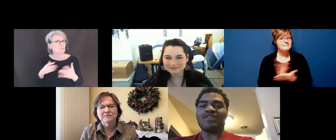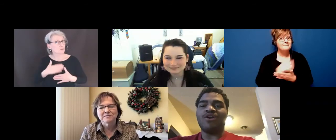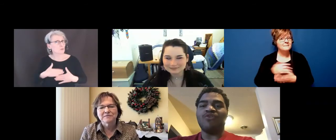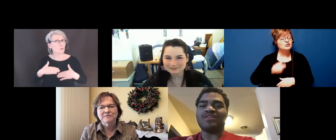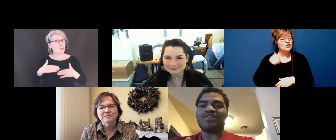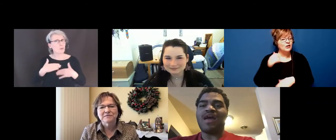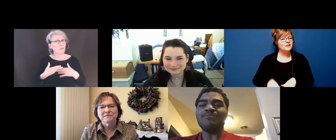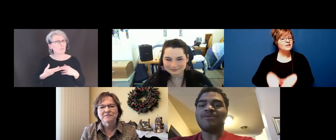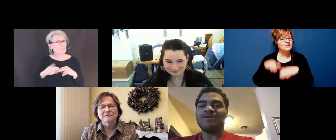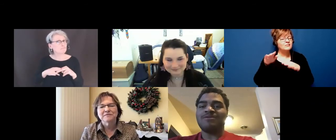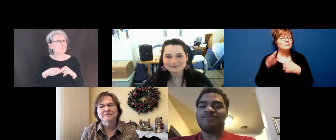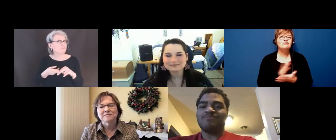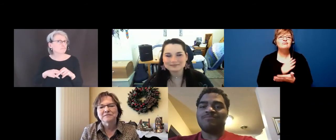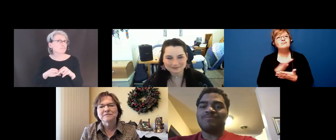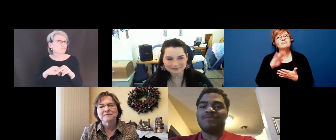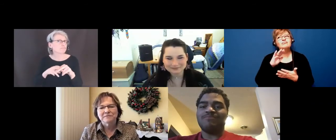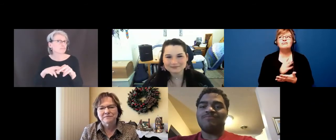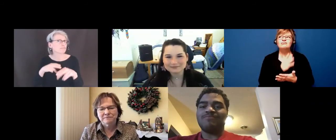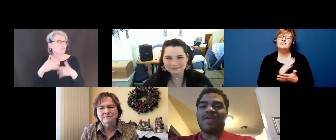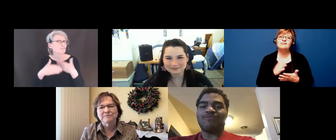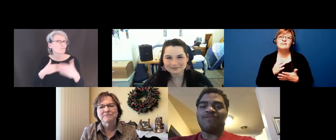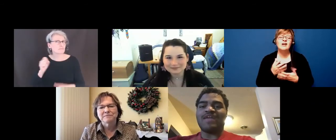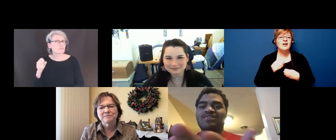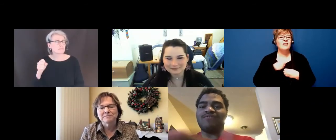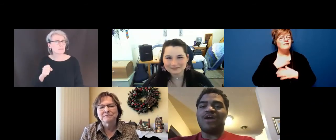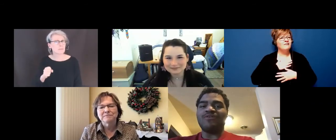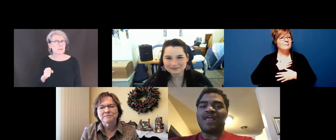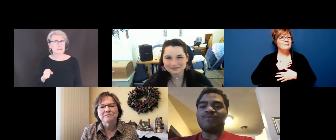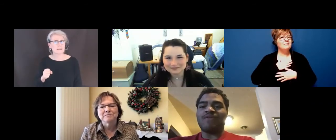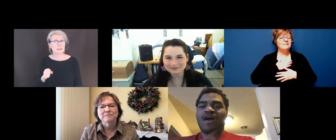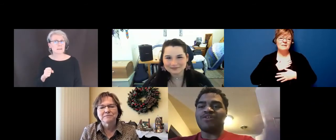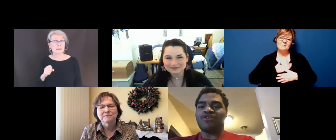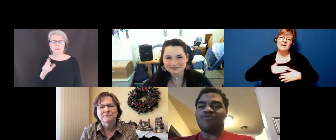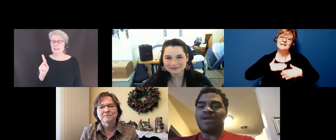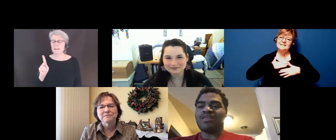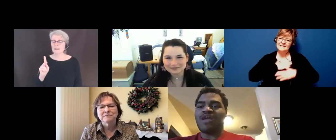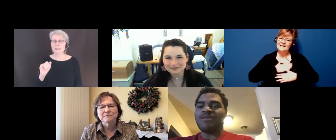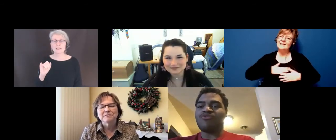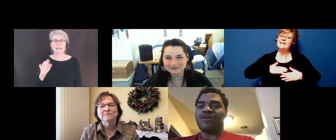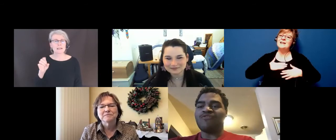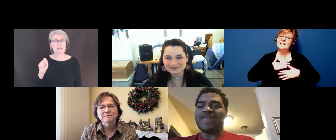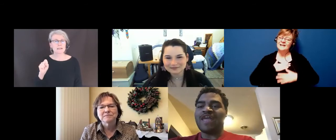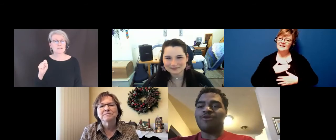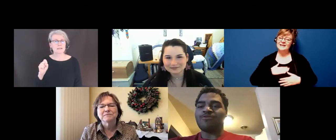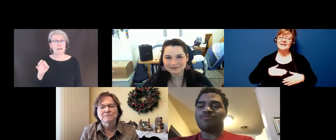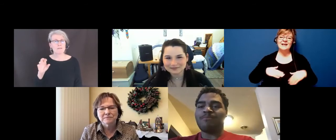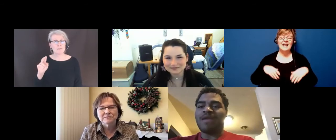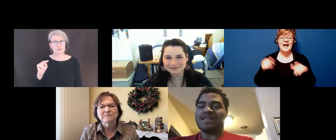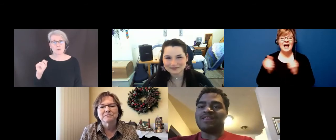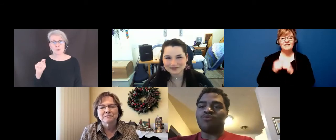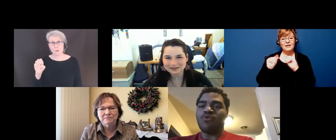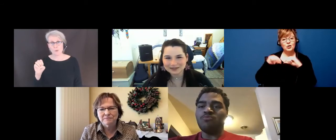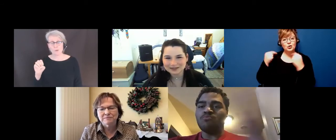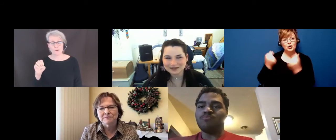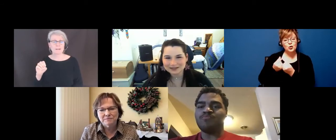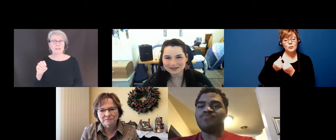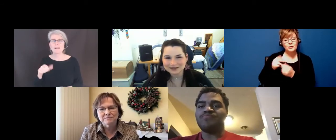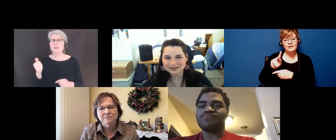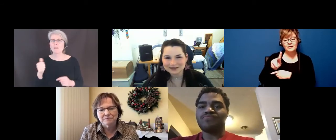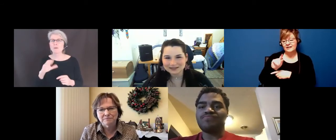for over time. Like with Kids of Note and with other classes that I've been joining over the years, mainly